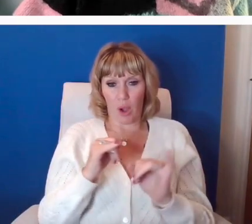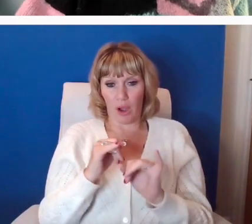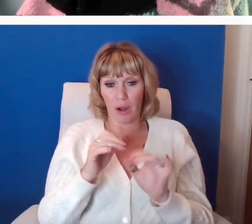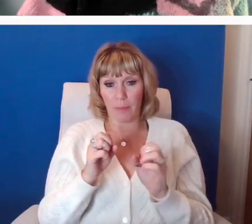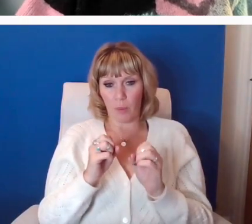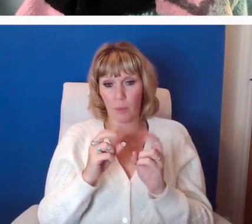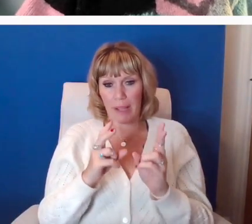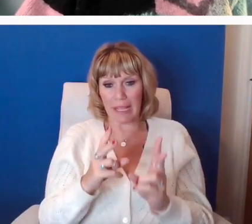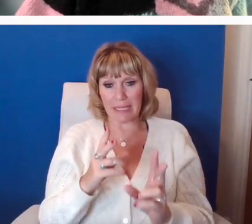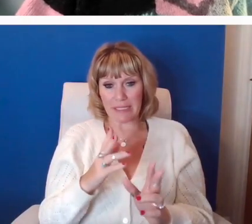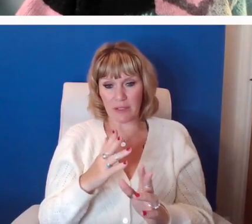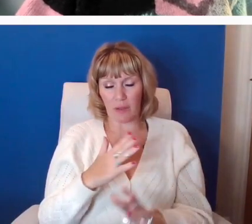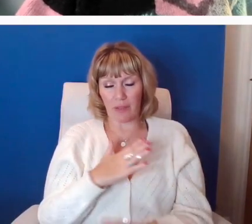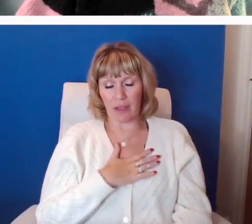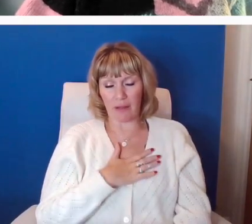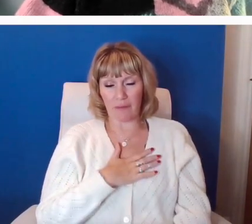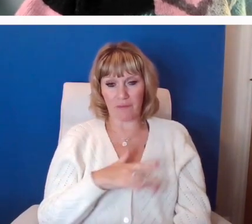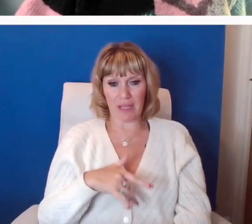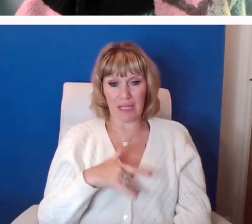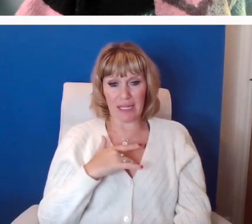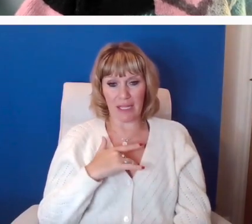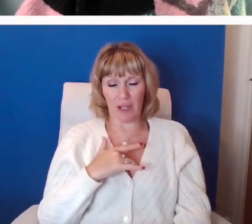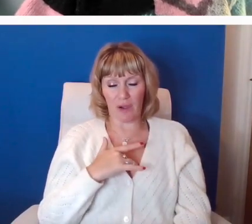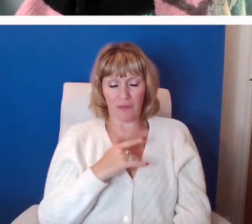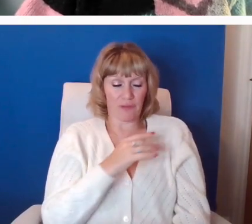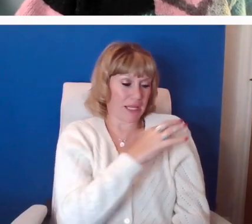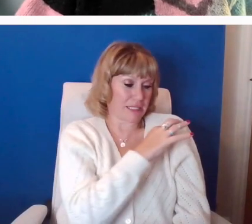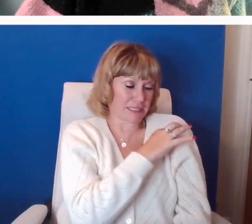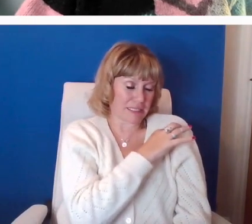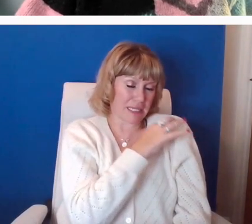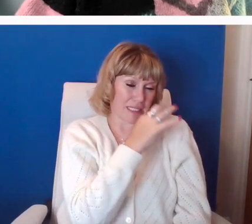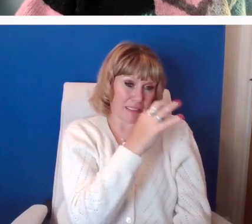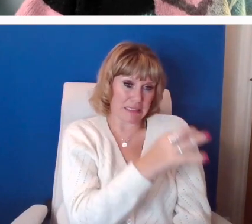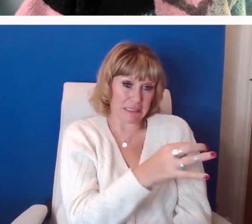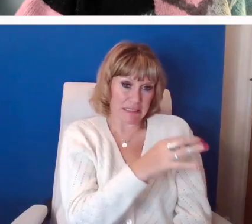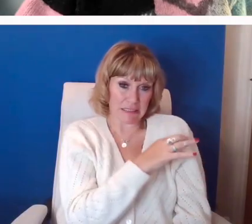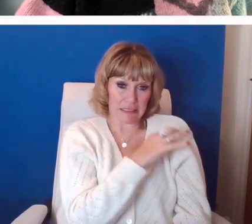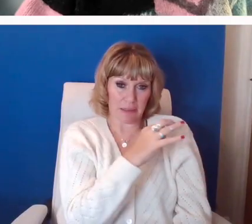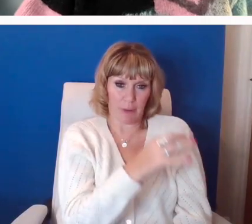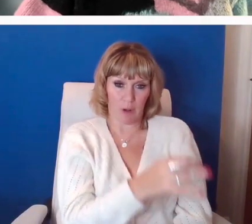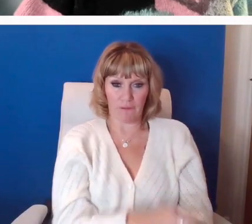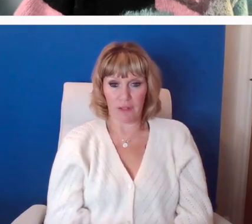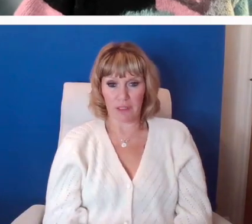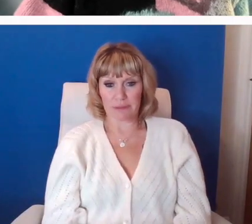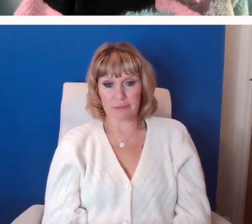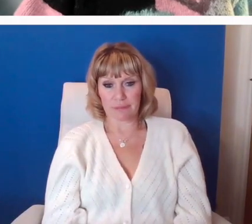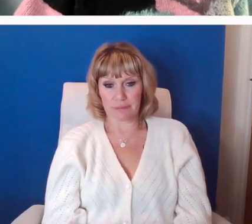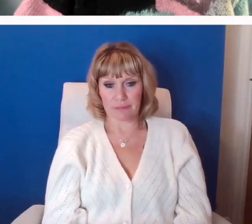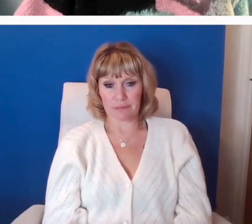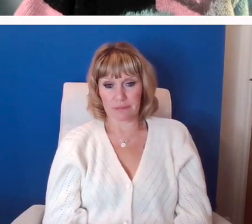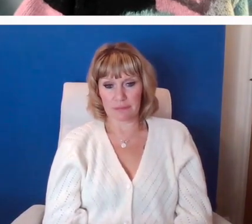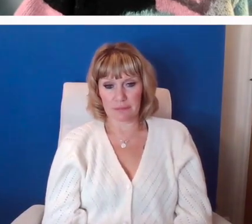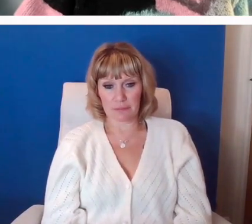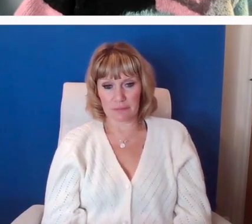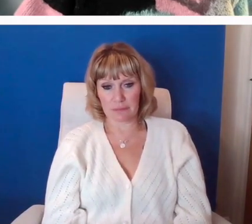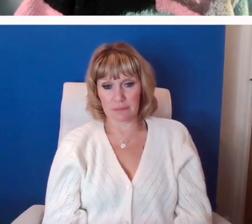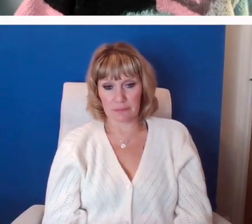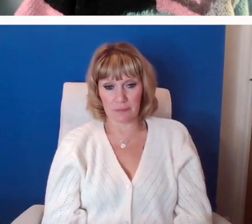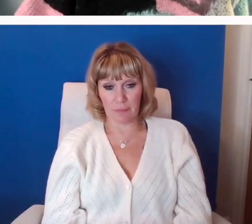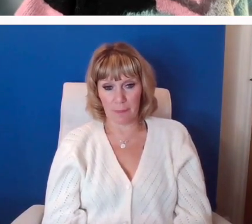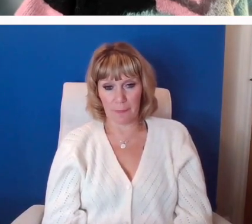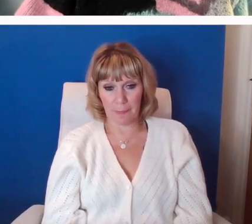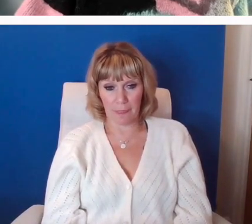sort of sense of skin coming off. And then this is